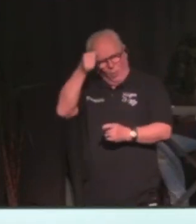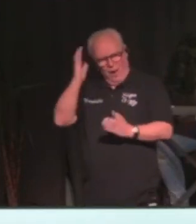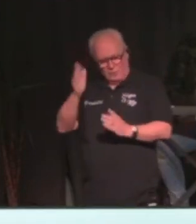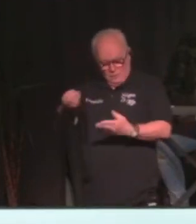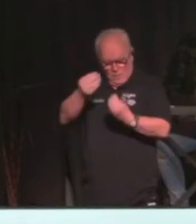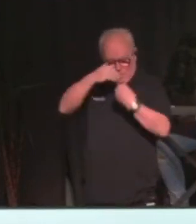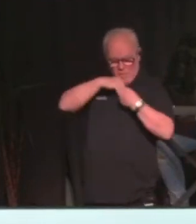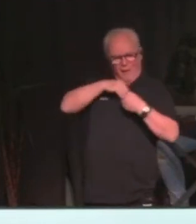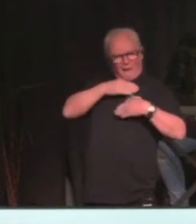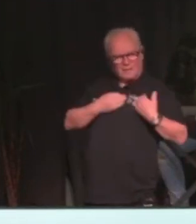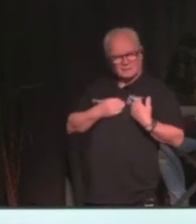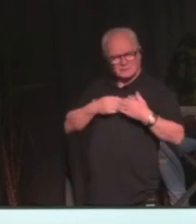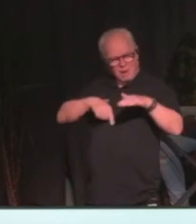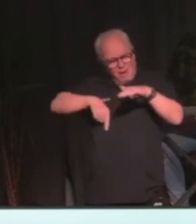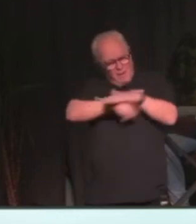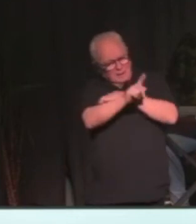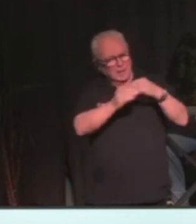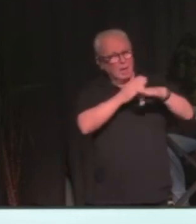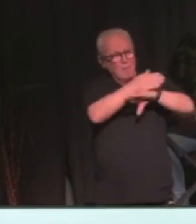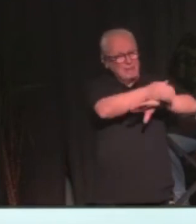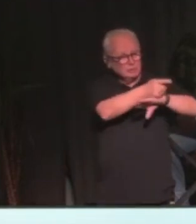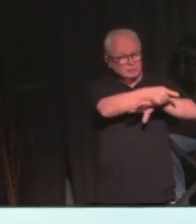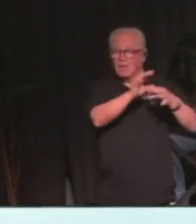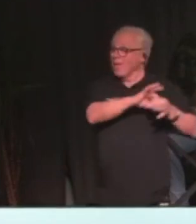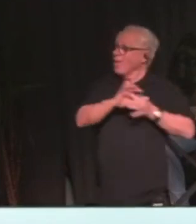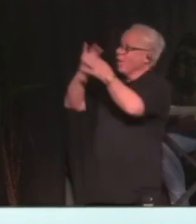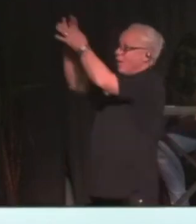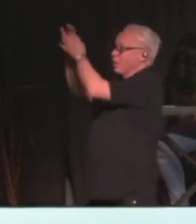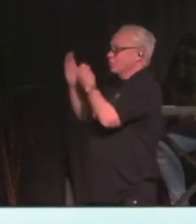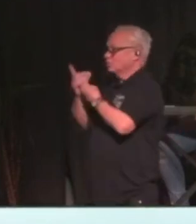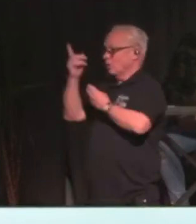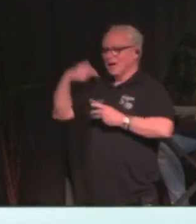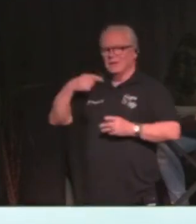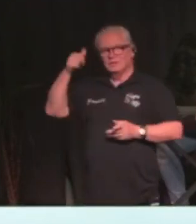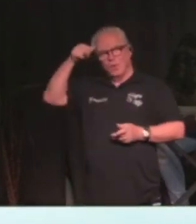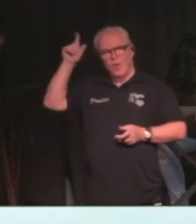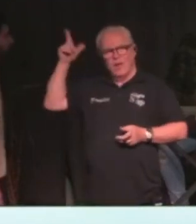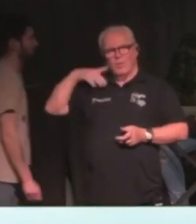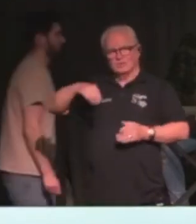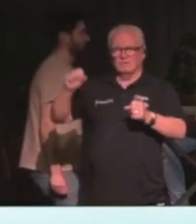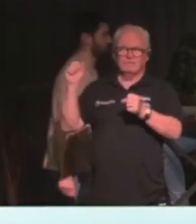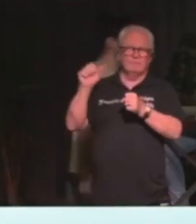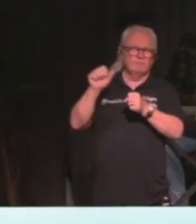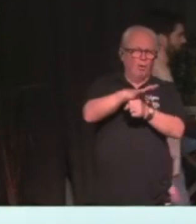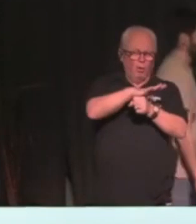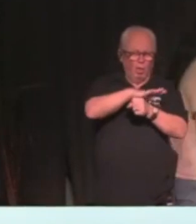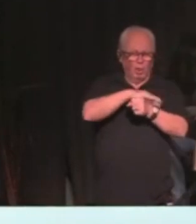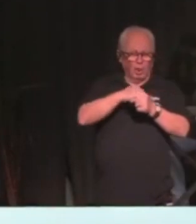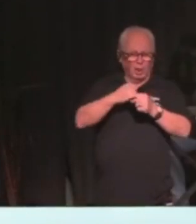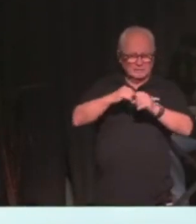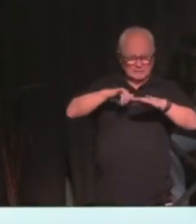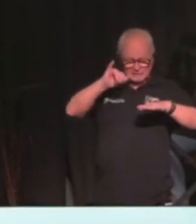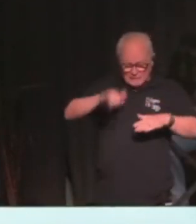We've got to stay obedient to the mission. And I've become so conscious of the need for an absolute yes for the power of his anointing to come